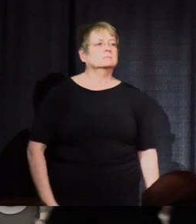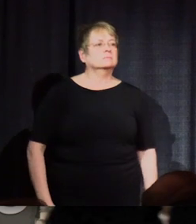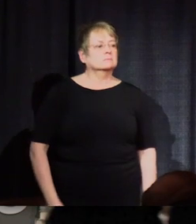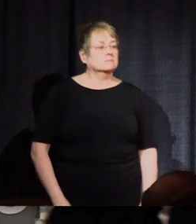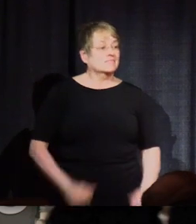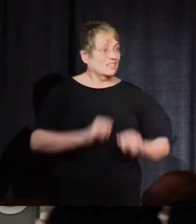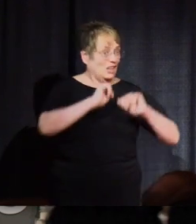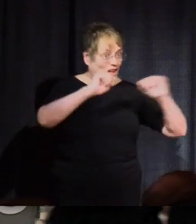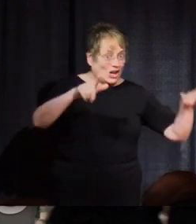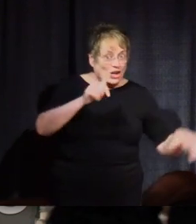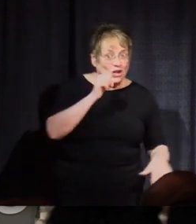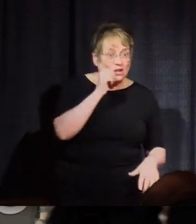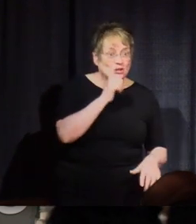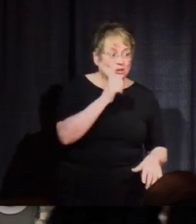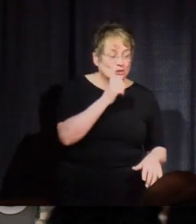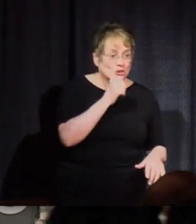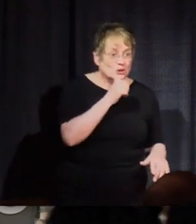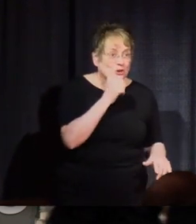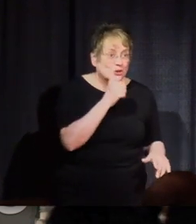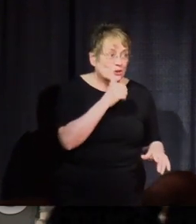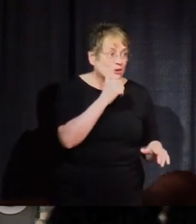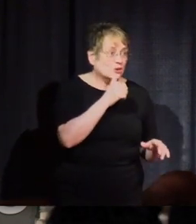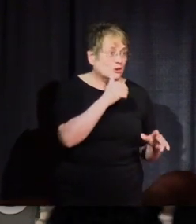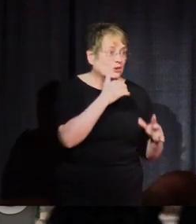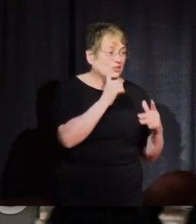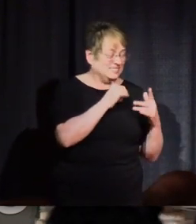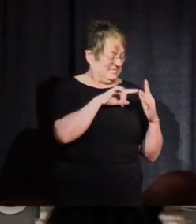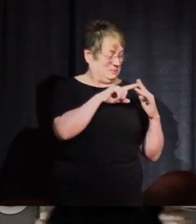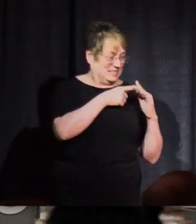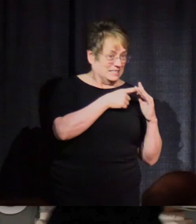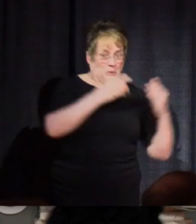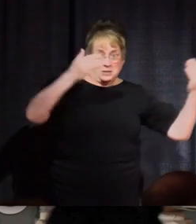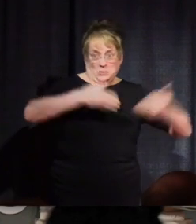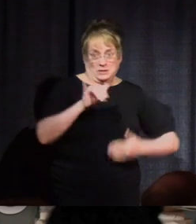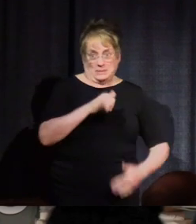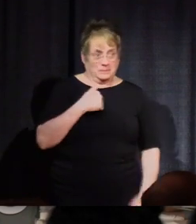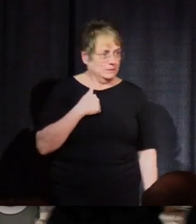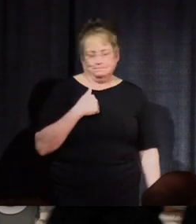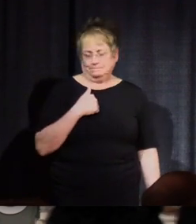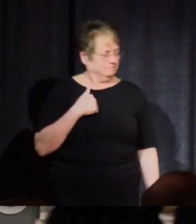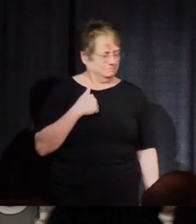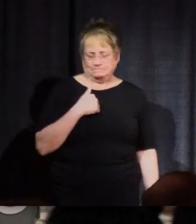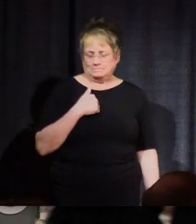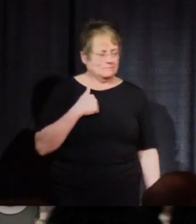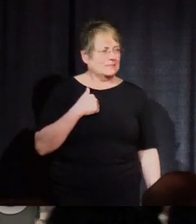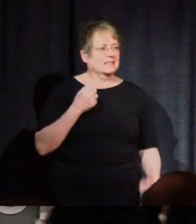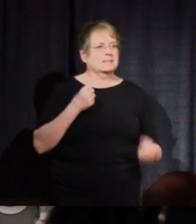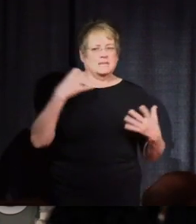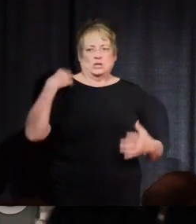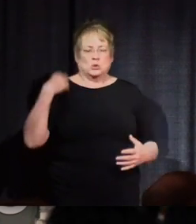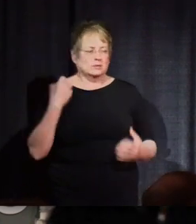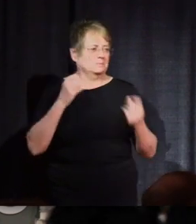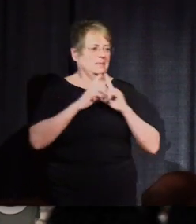not all girls of pioneers of girls wrestling were welcomed to the mat like i was my first day many coaches and